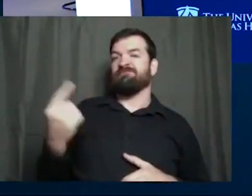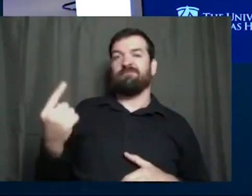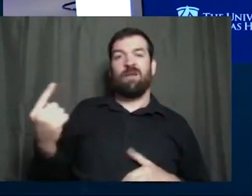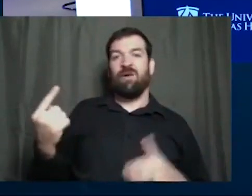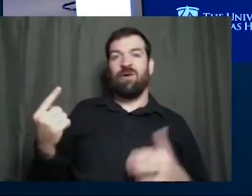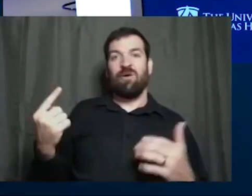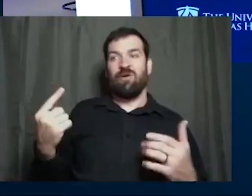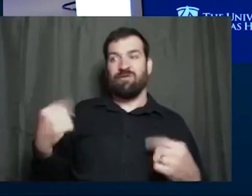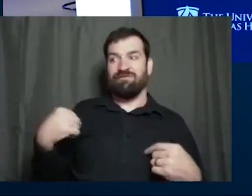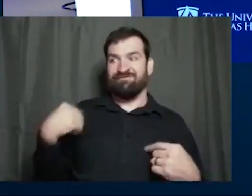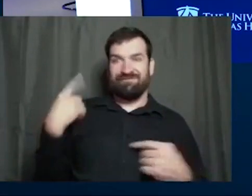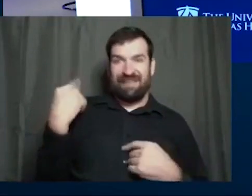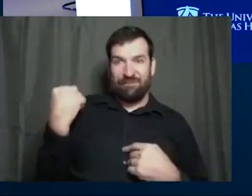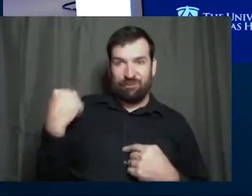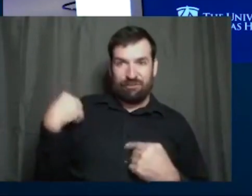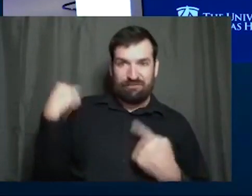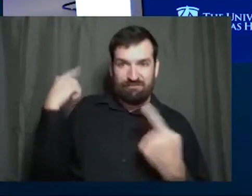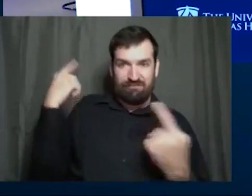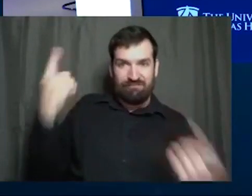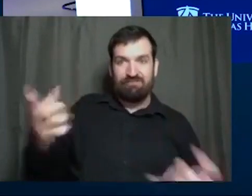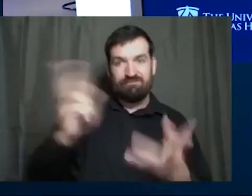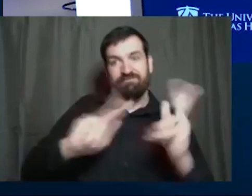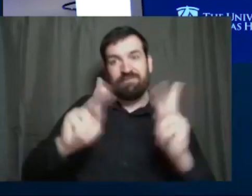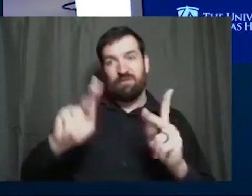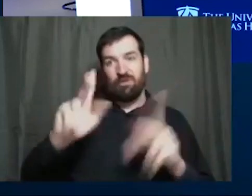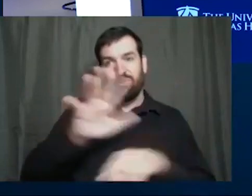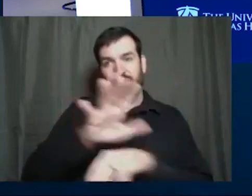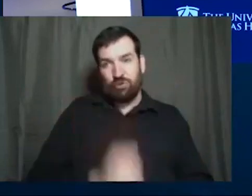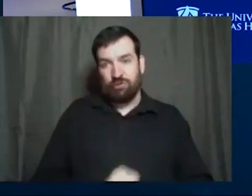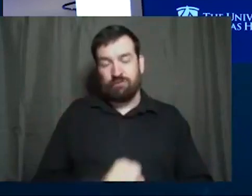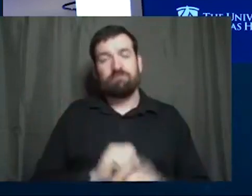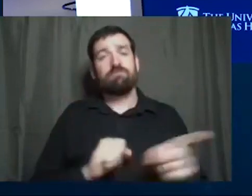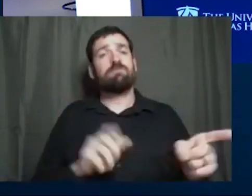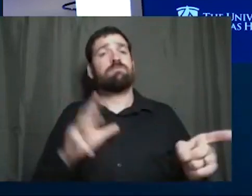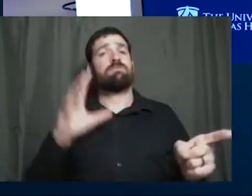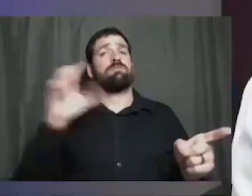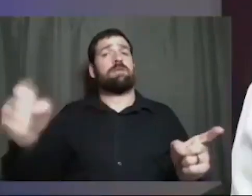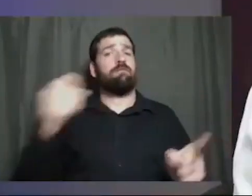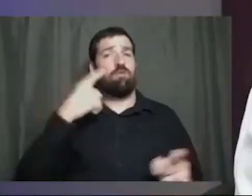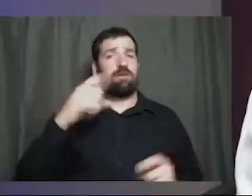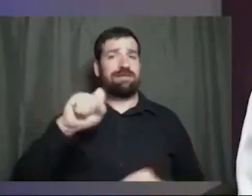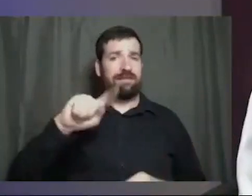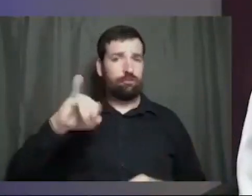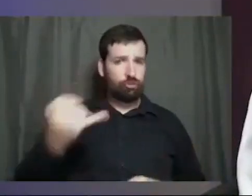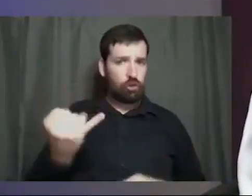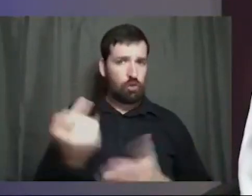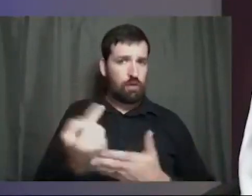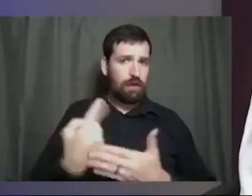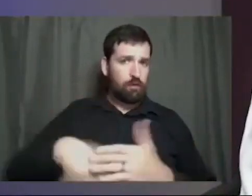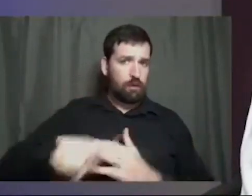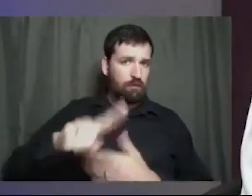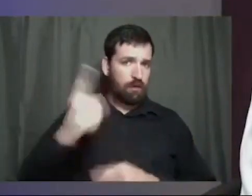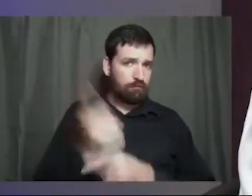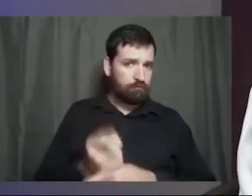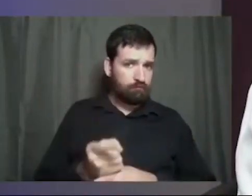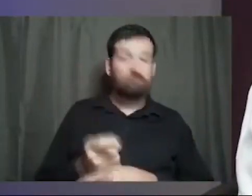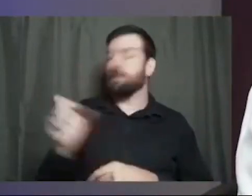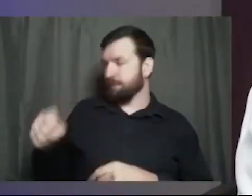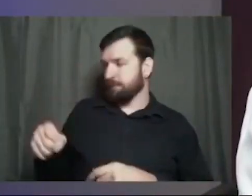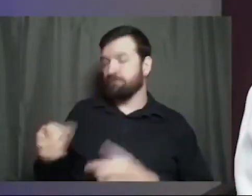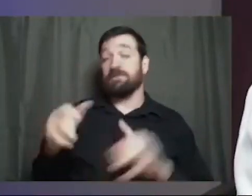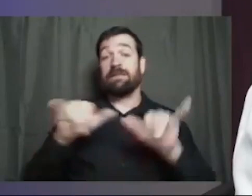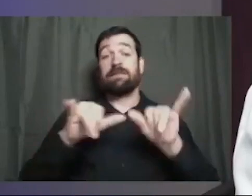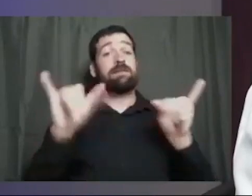last year, so people are kind of used to it. And that you leave for St. Joe next week? Correct. Yeah. And you'll be there how many weeks? We'll be up there a little over